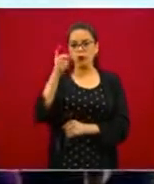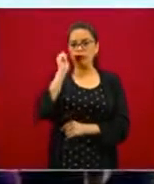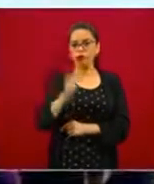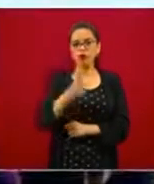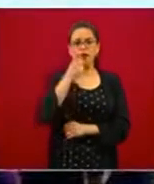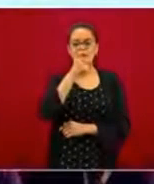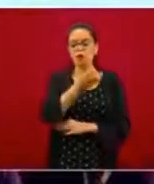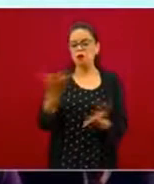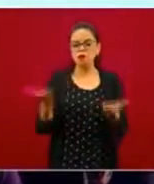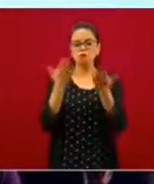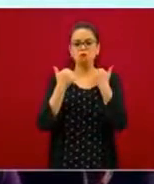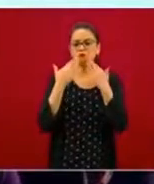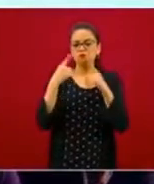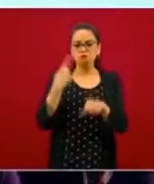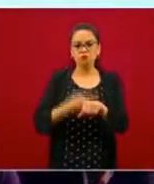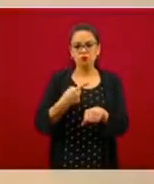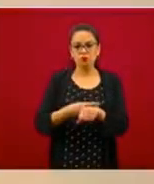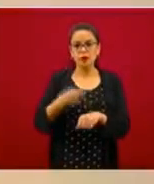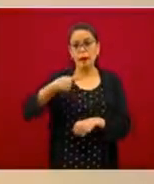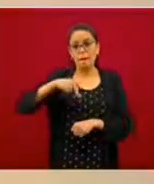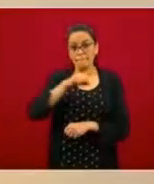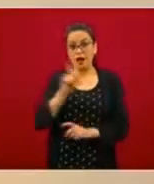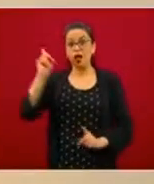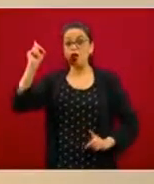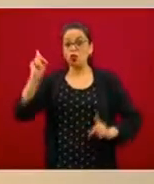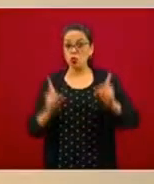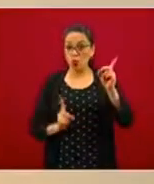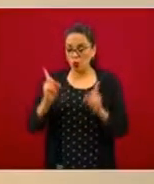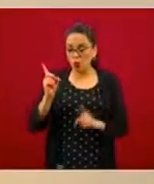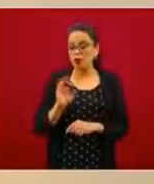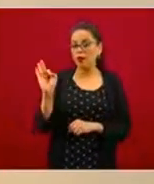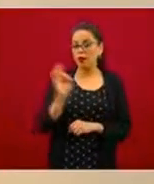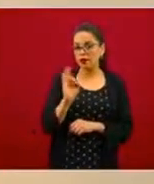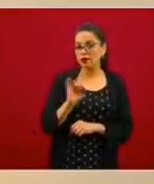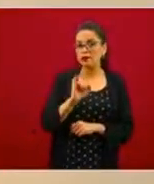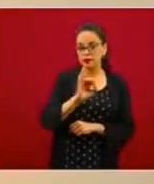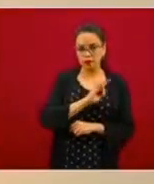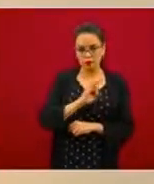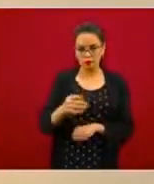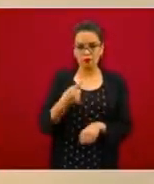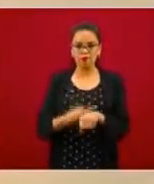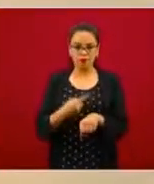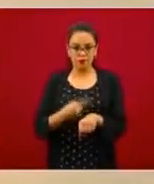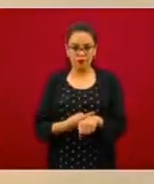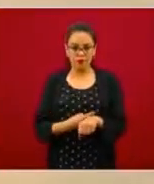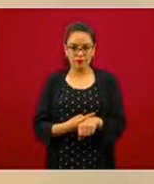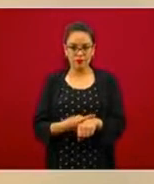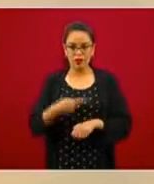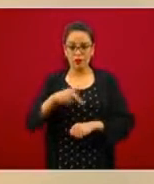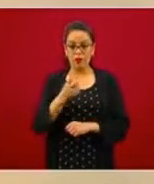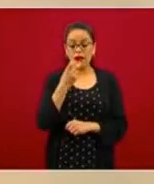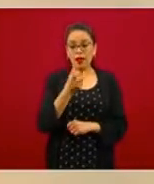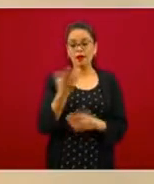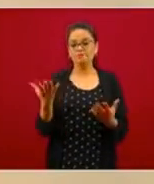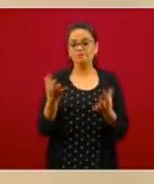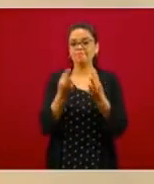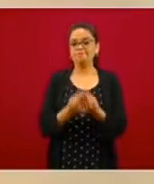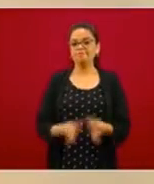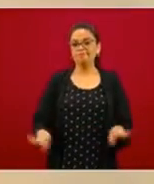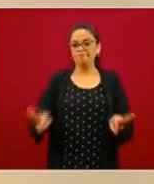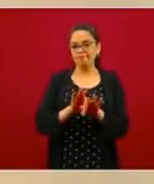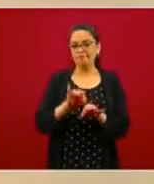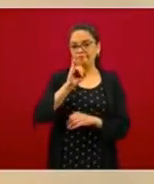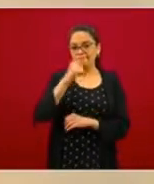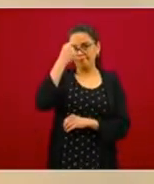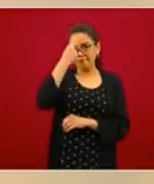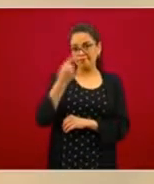16,209 have been presented in the last days. So they are part